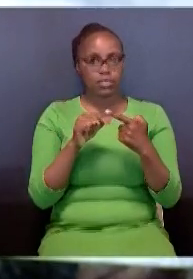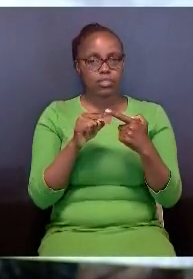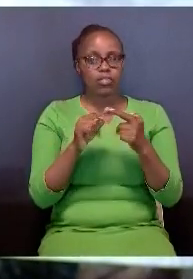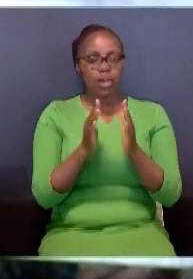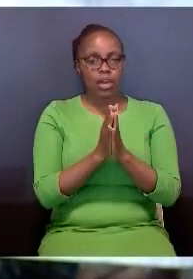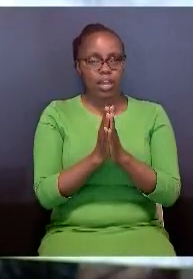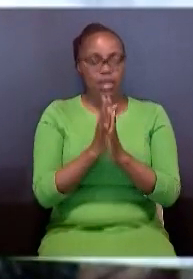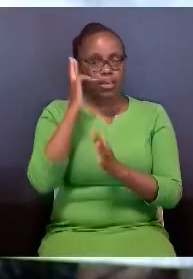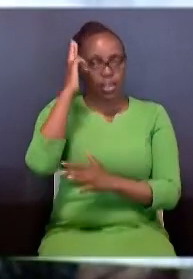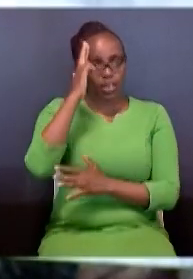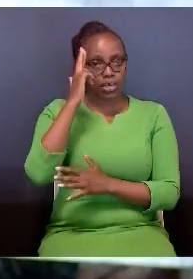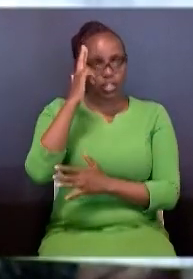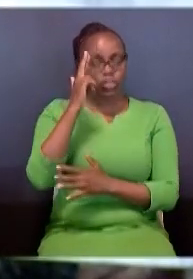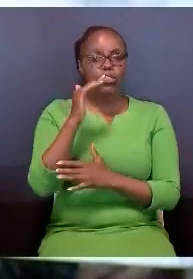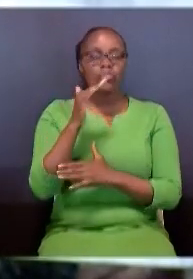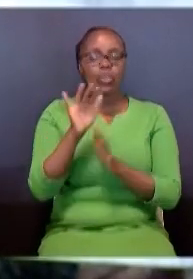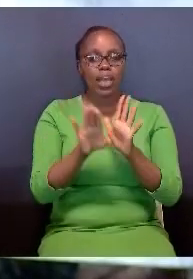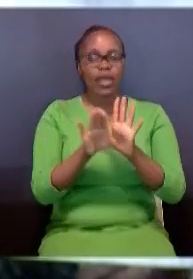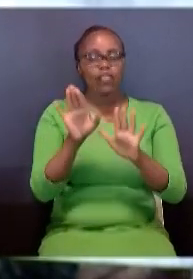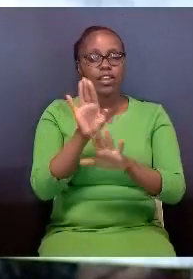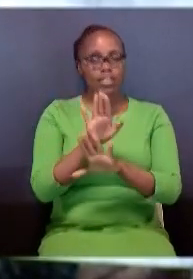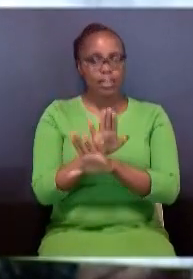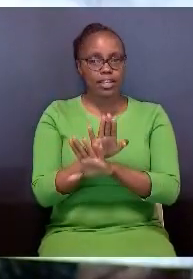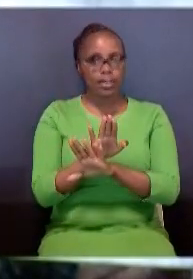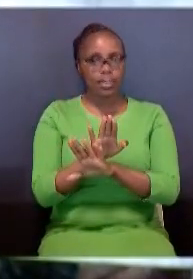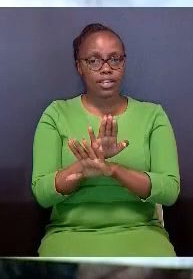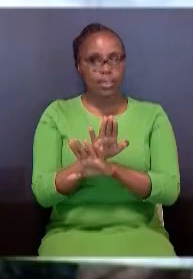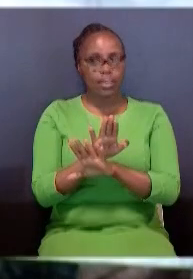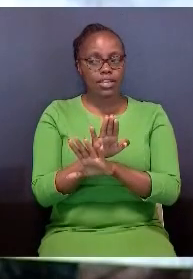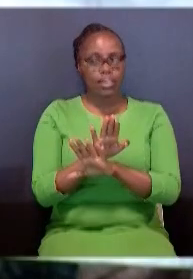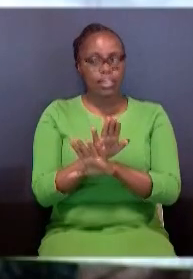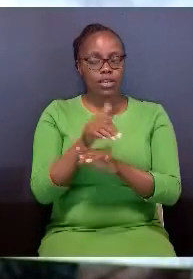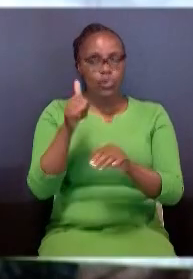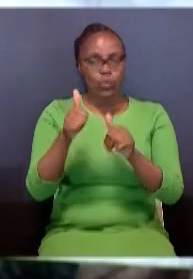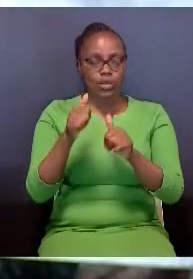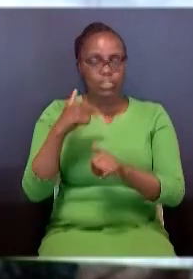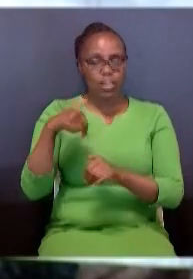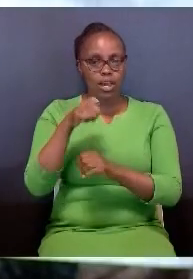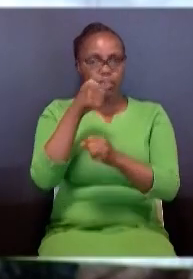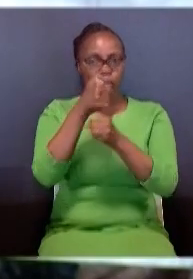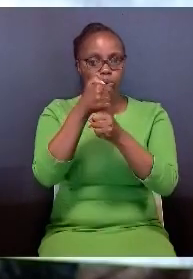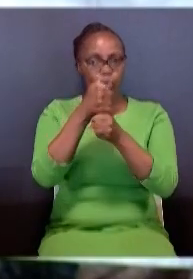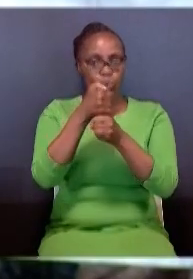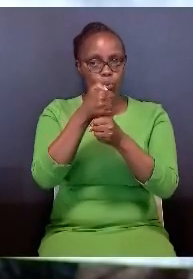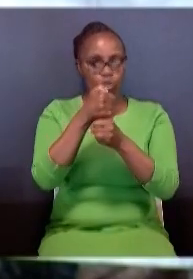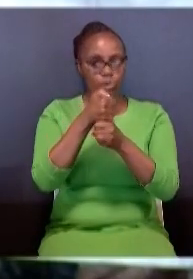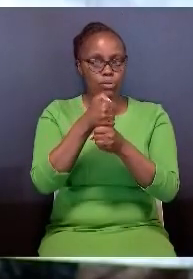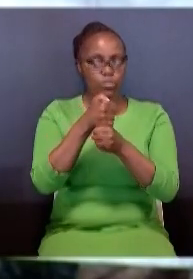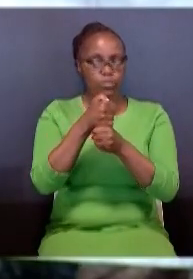and the reason for everything that we do.